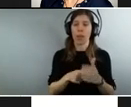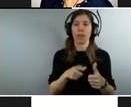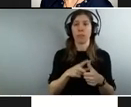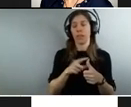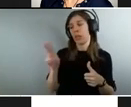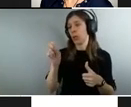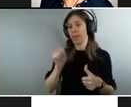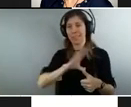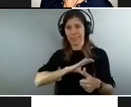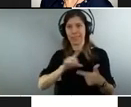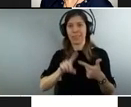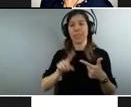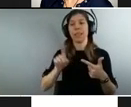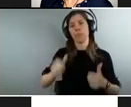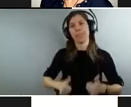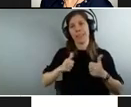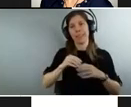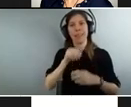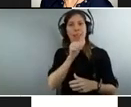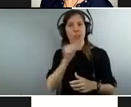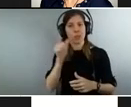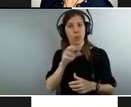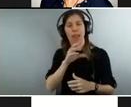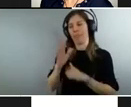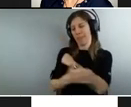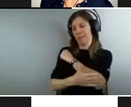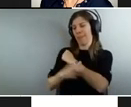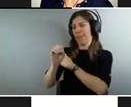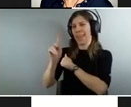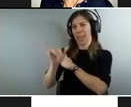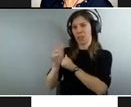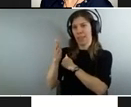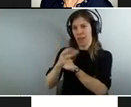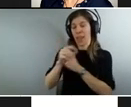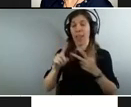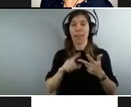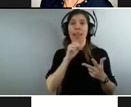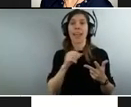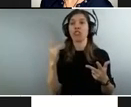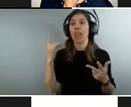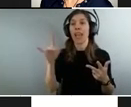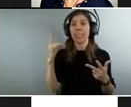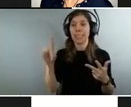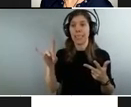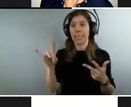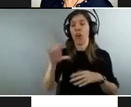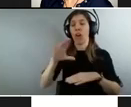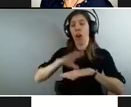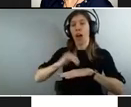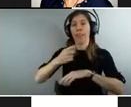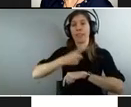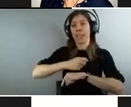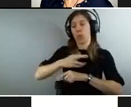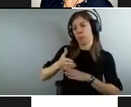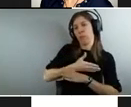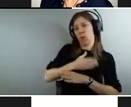has to be listed on your registration, and you must be 18 years of age or older on or before the day of the next general